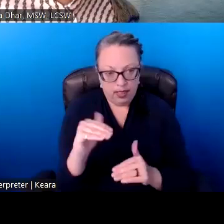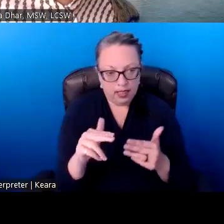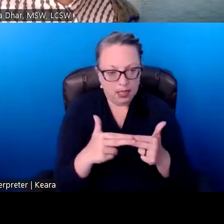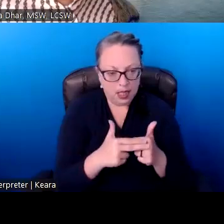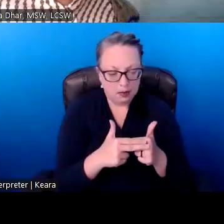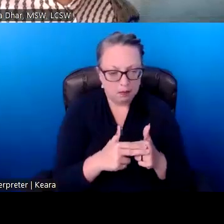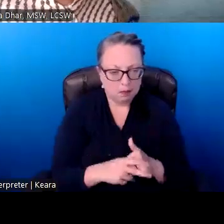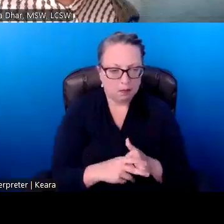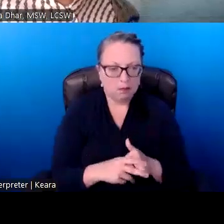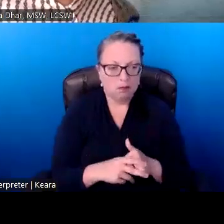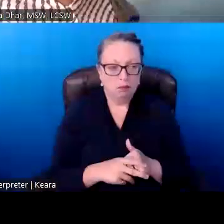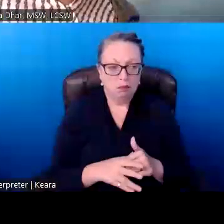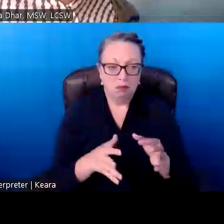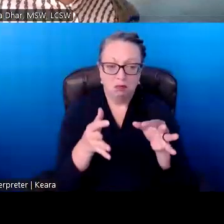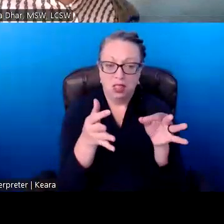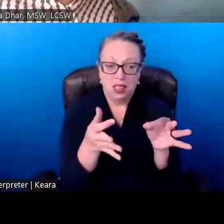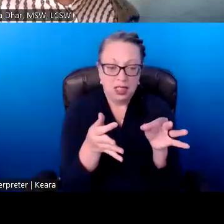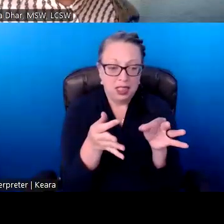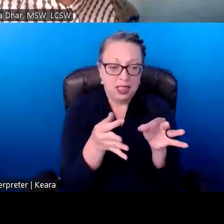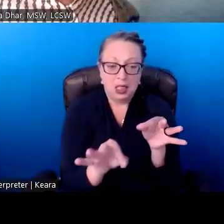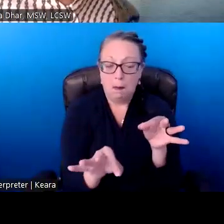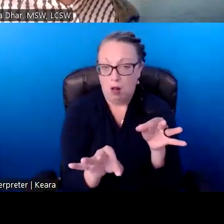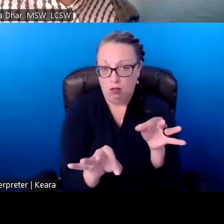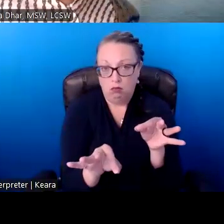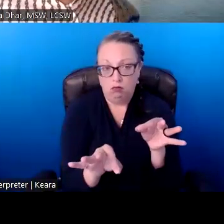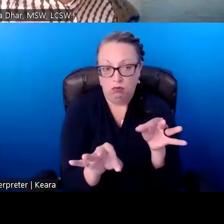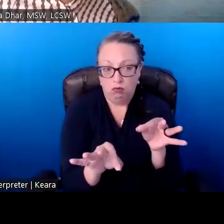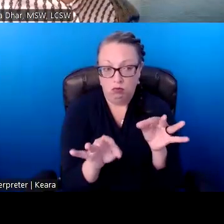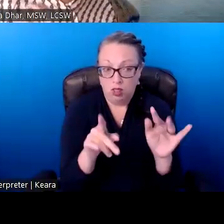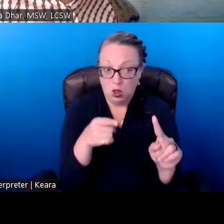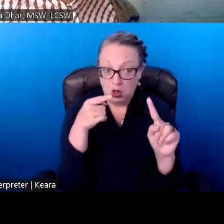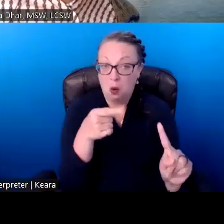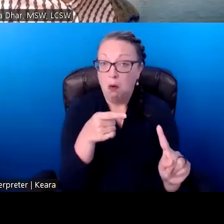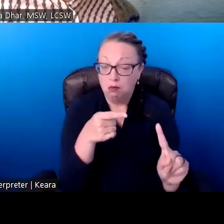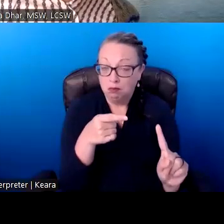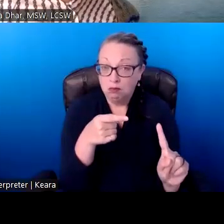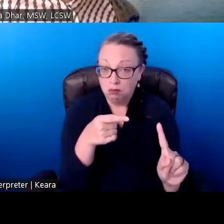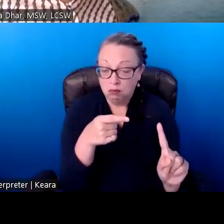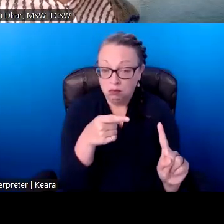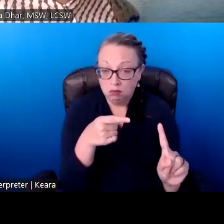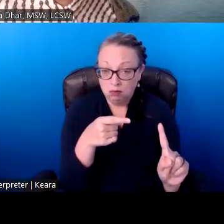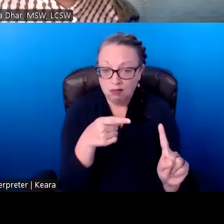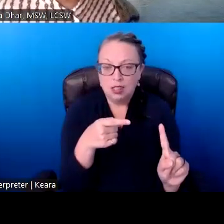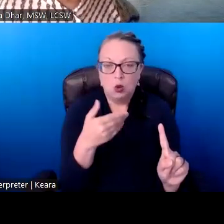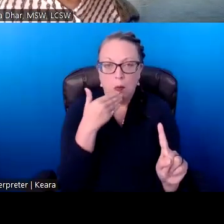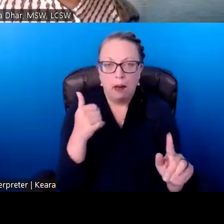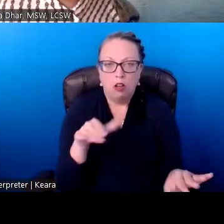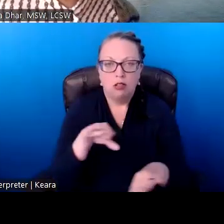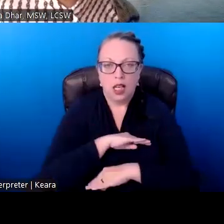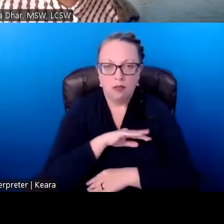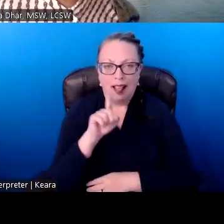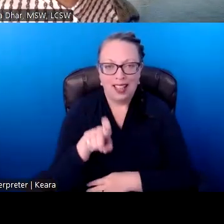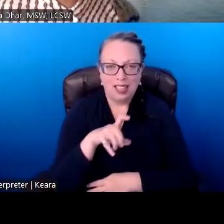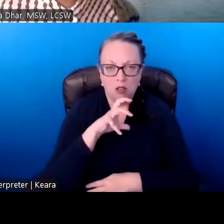And very simple. The goal is to better meet the needs of older adults